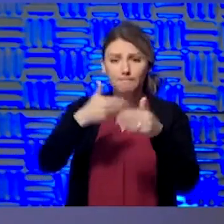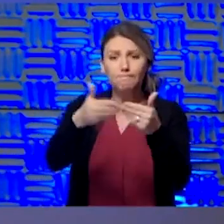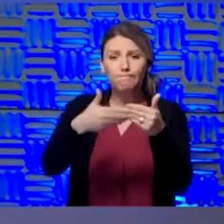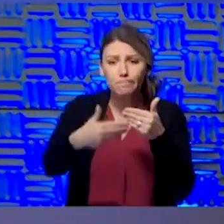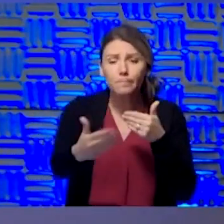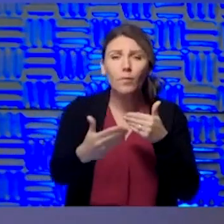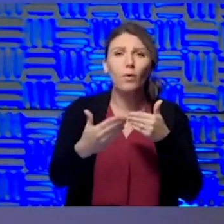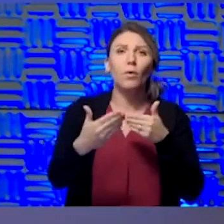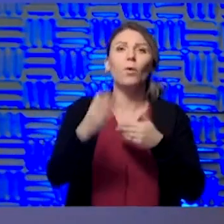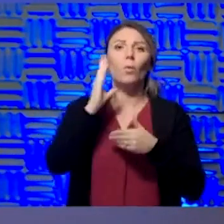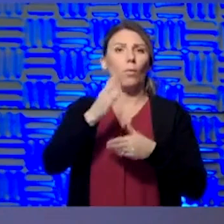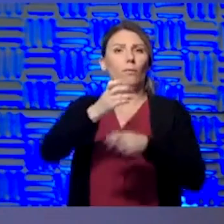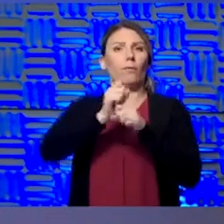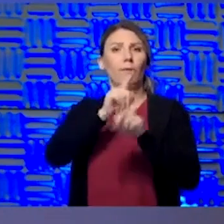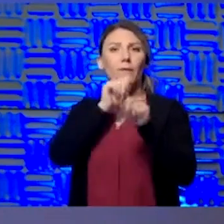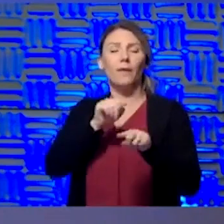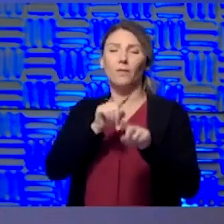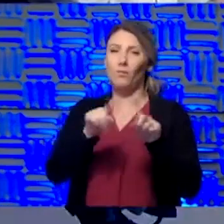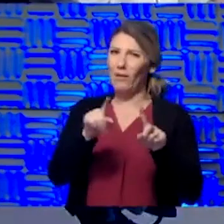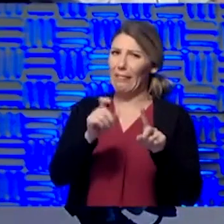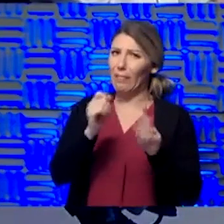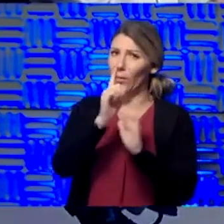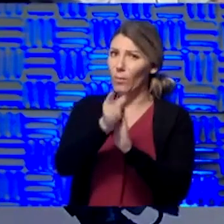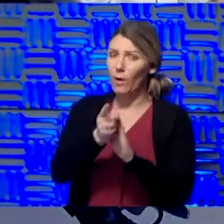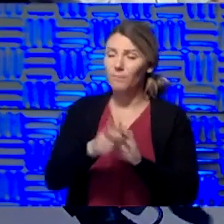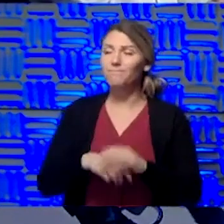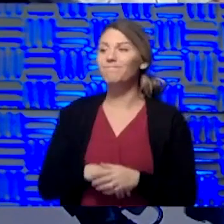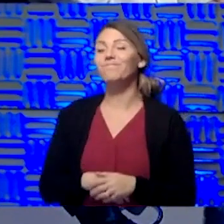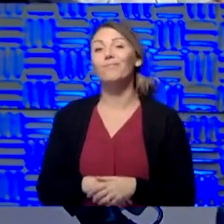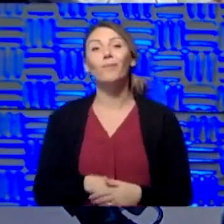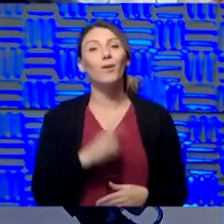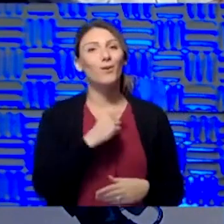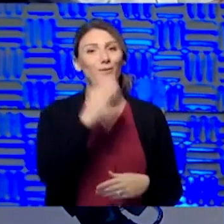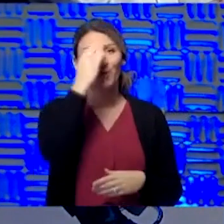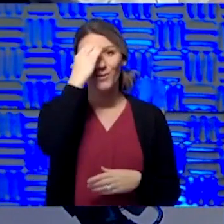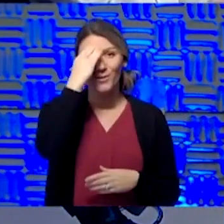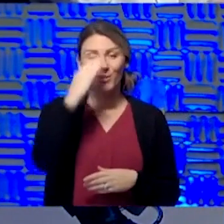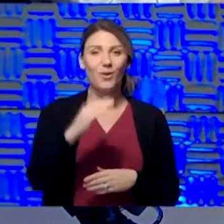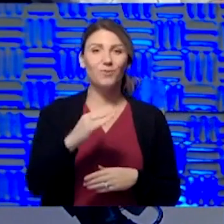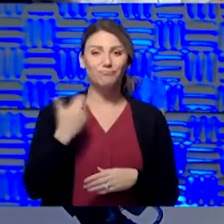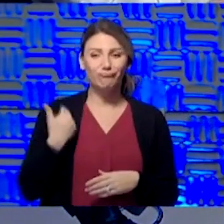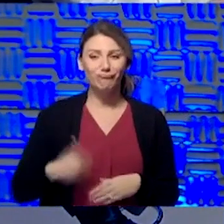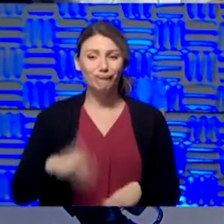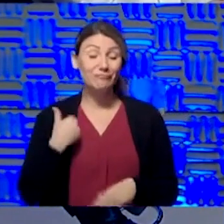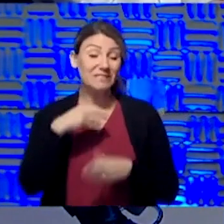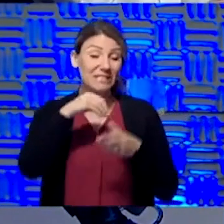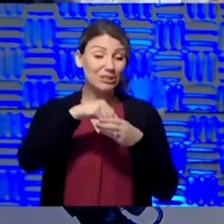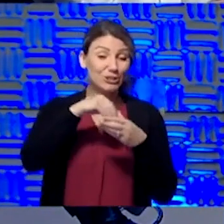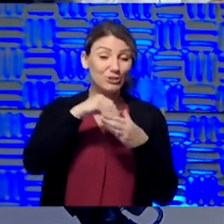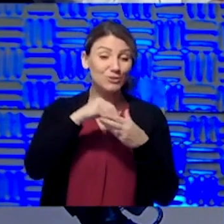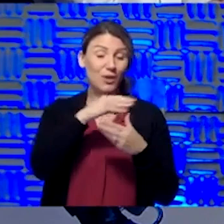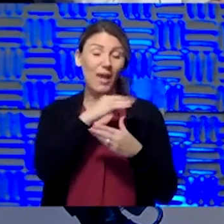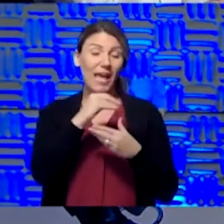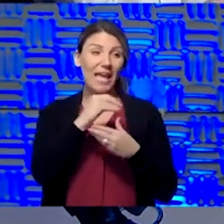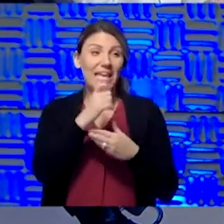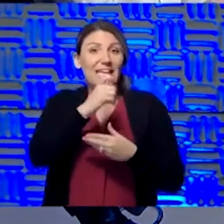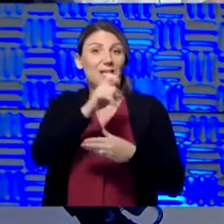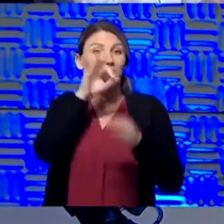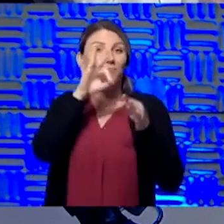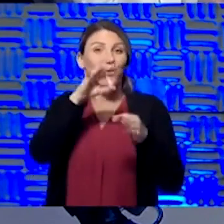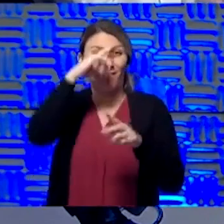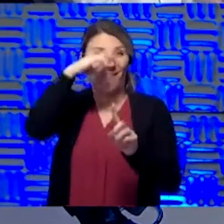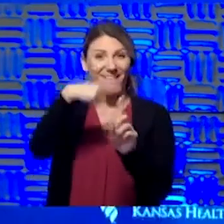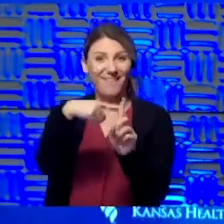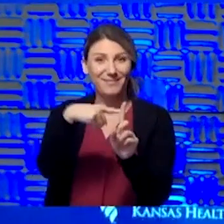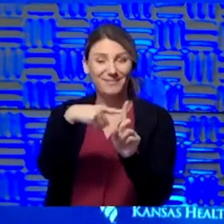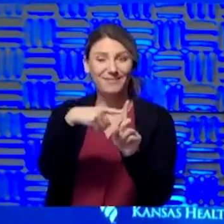of questions, but it will be some time. Steve Stites, the eternal but very imperfect optimist, says that